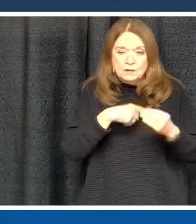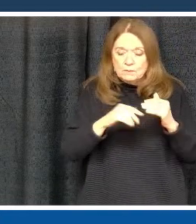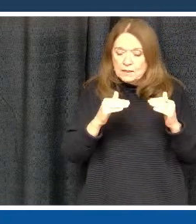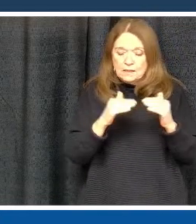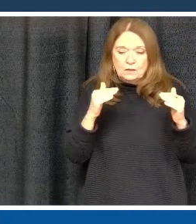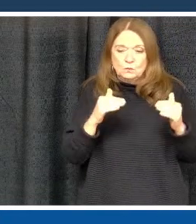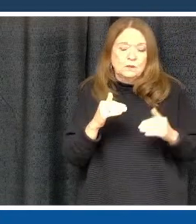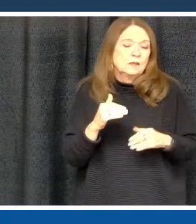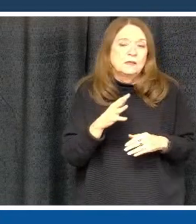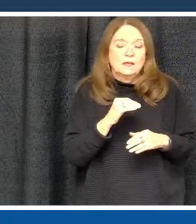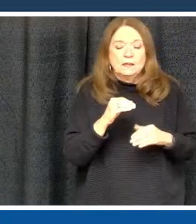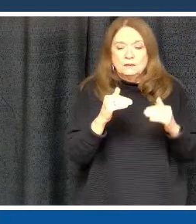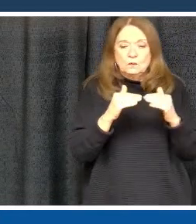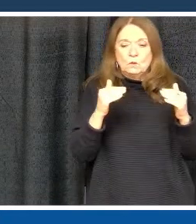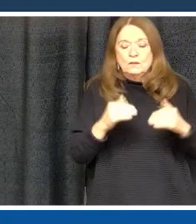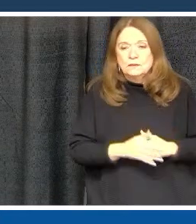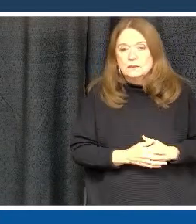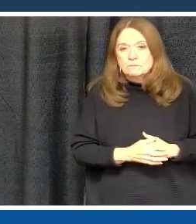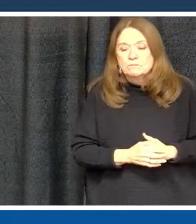and equality.